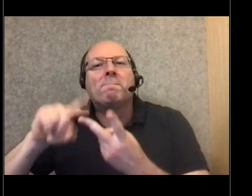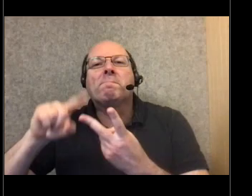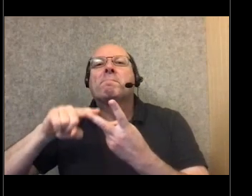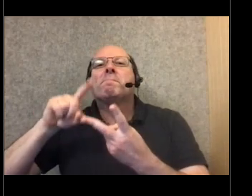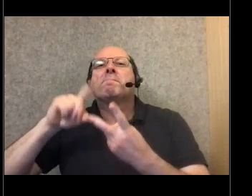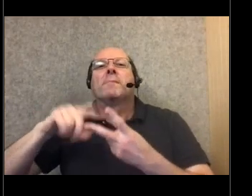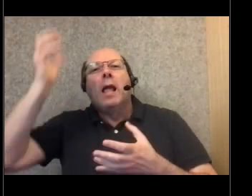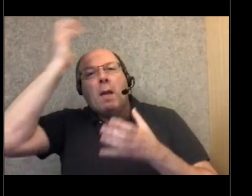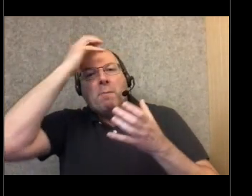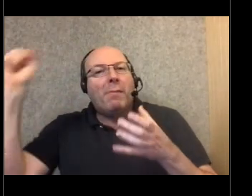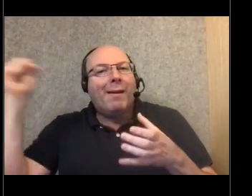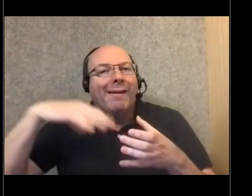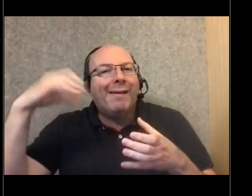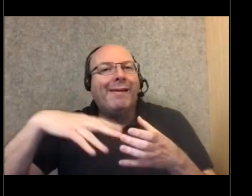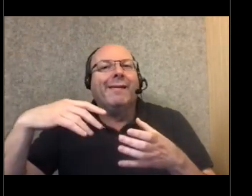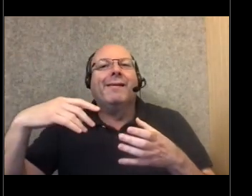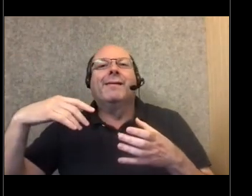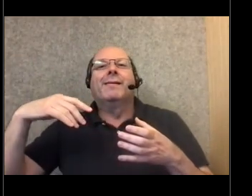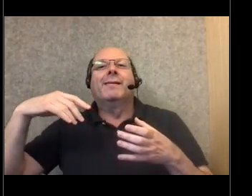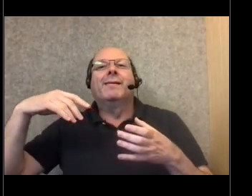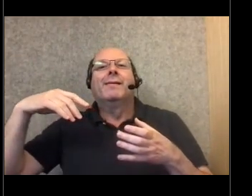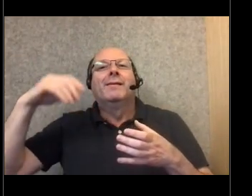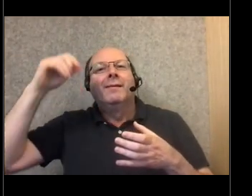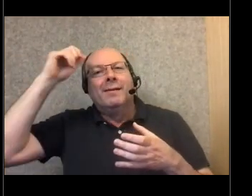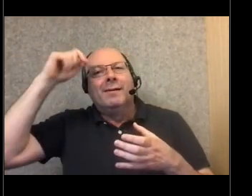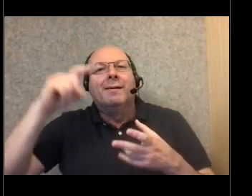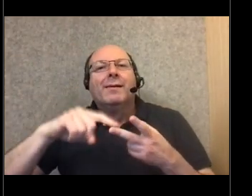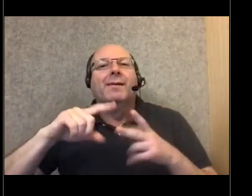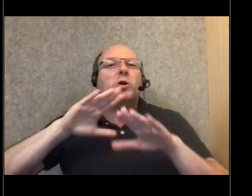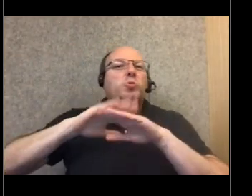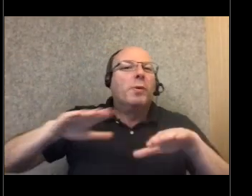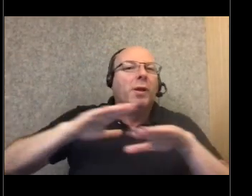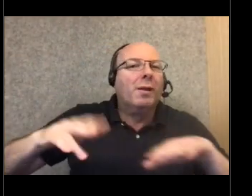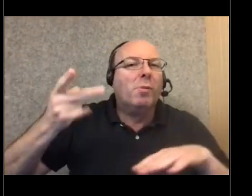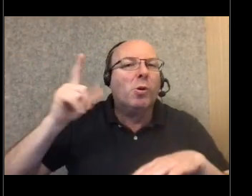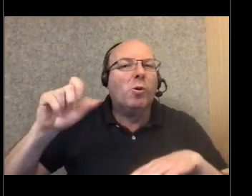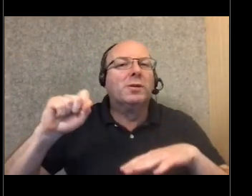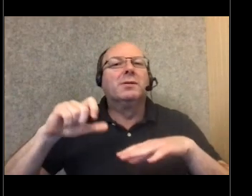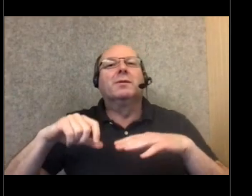refuse disposal areas, swimming pools,